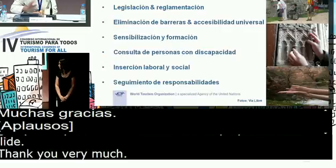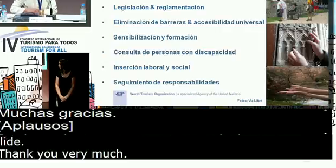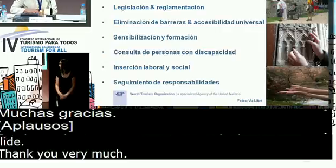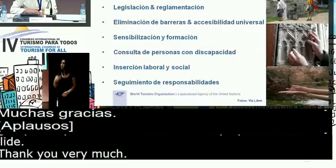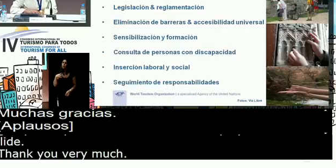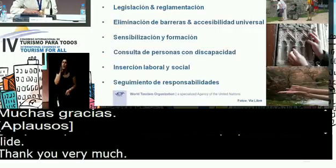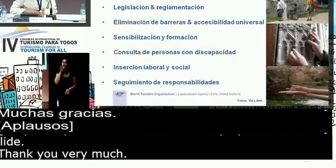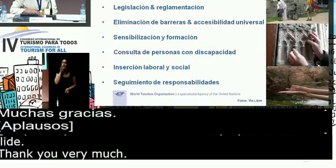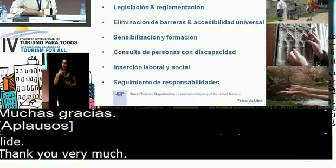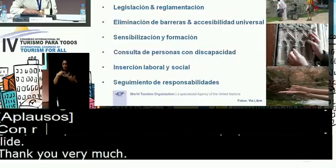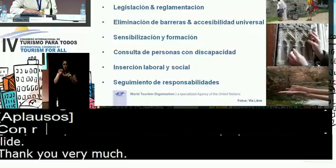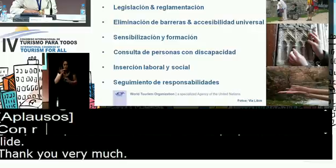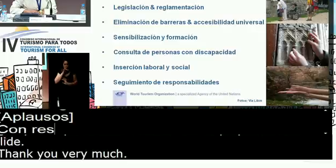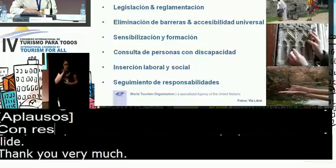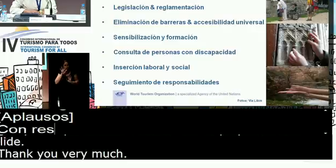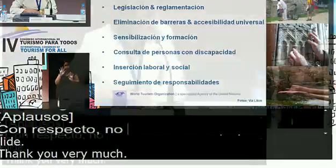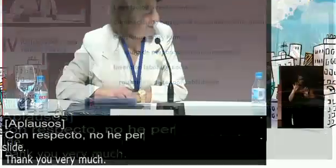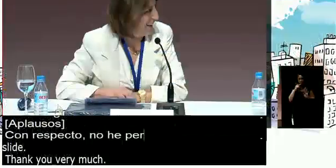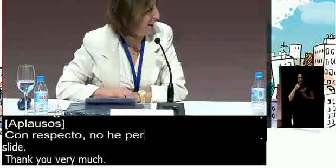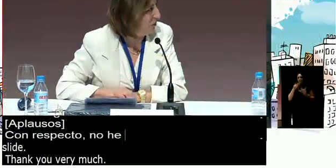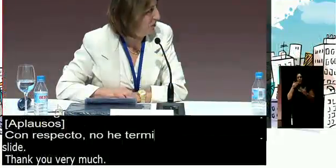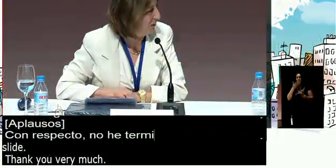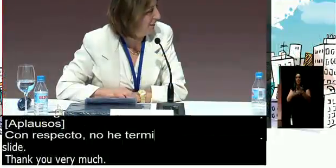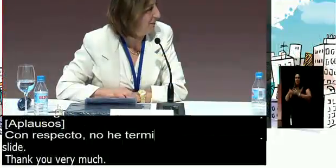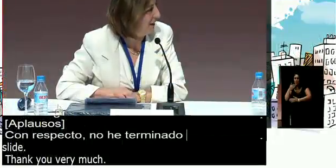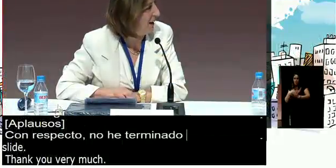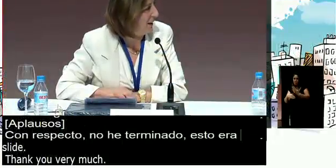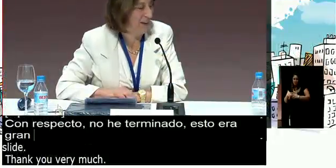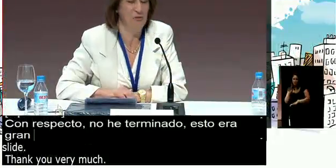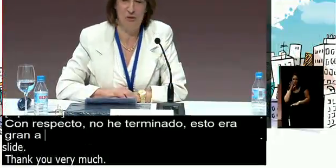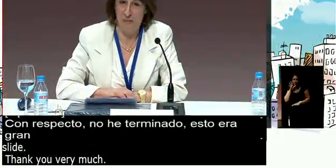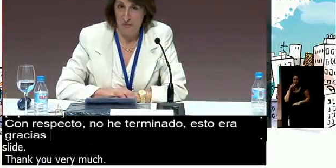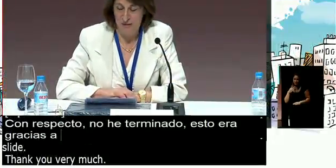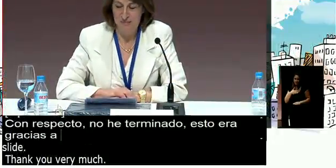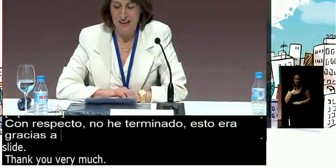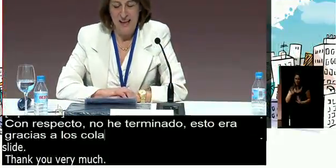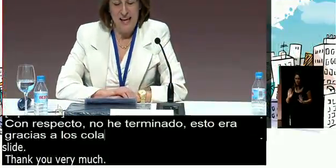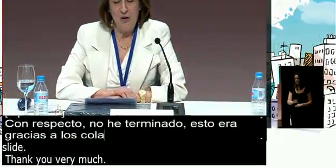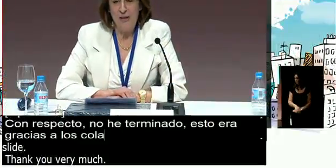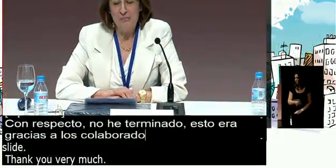I haven't finished. This was just the thank chapter.